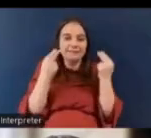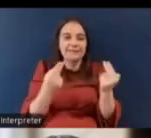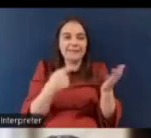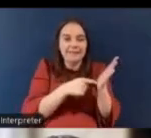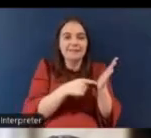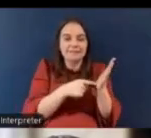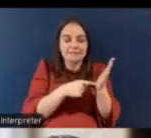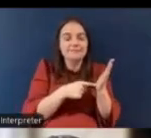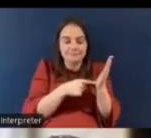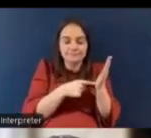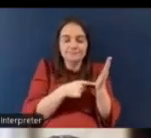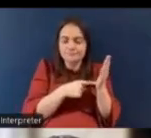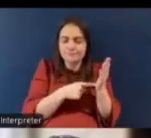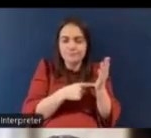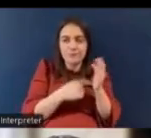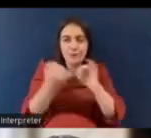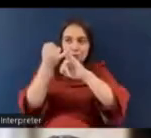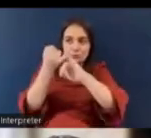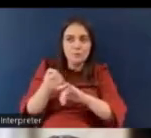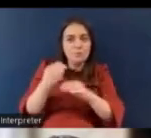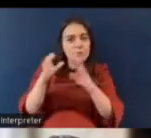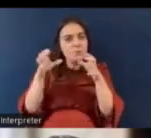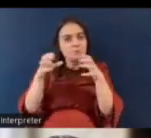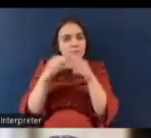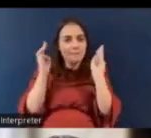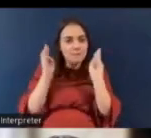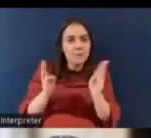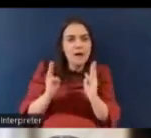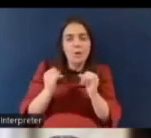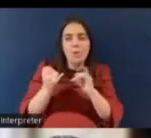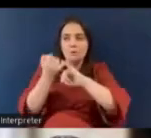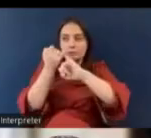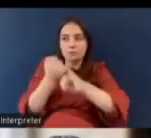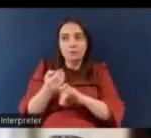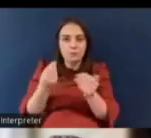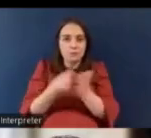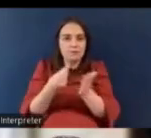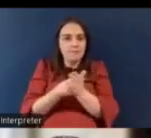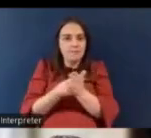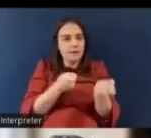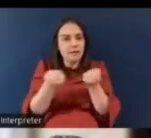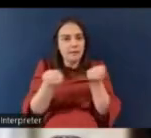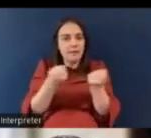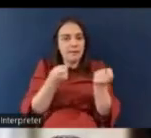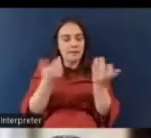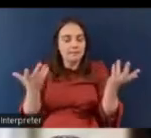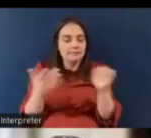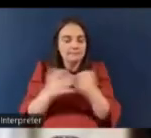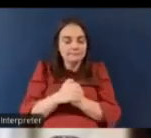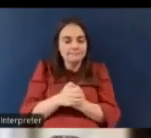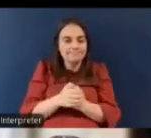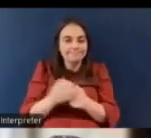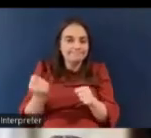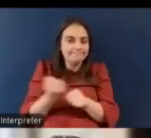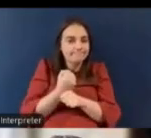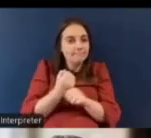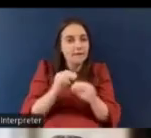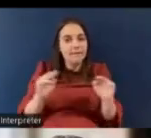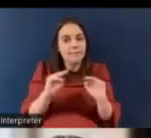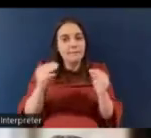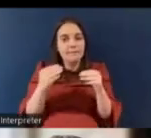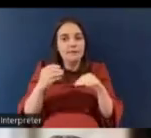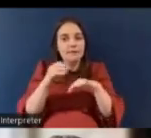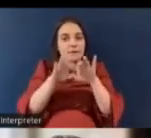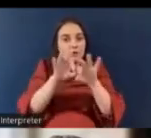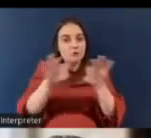it's, it's who's in power, who's holding the power, and who's holding the purse. And unfortunately, the people, that are on the ground